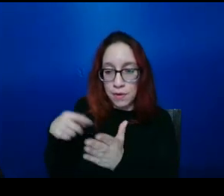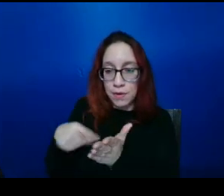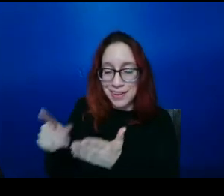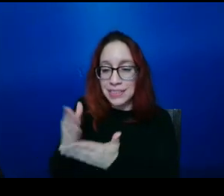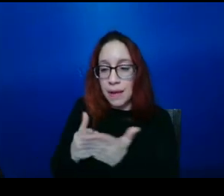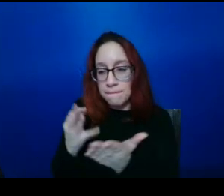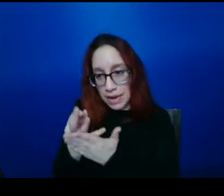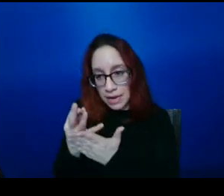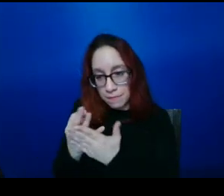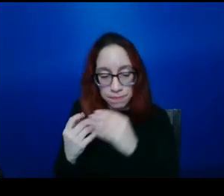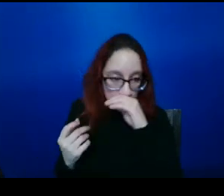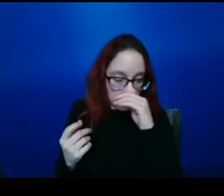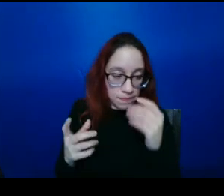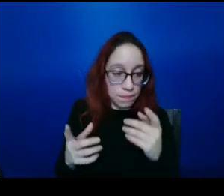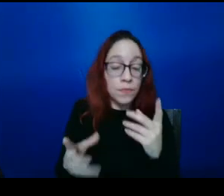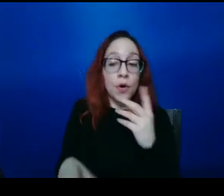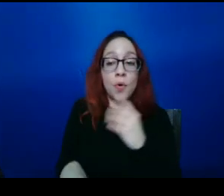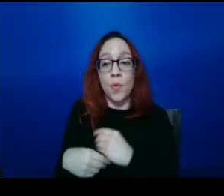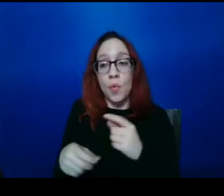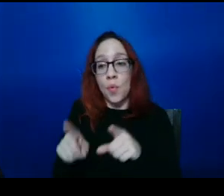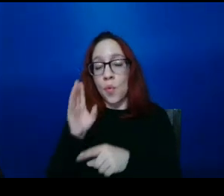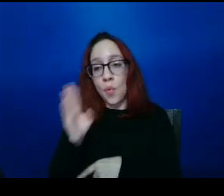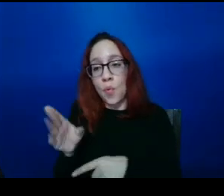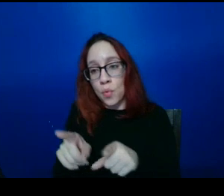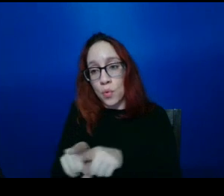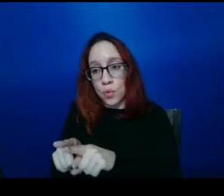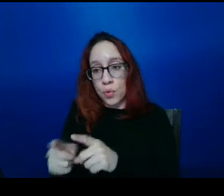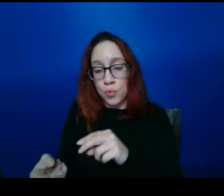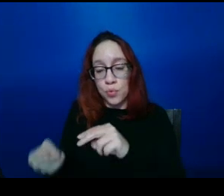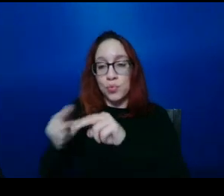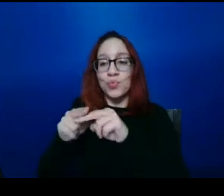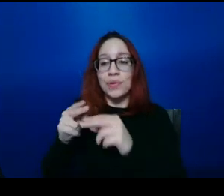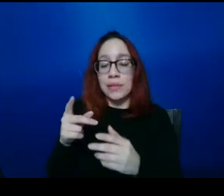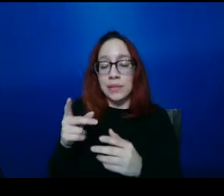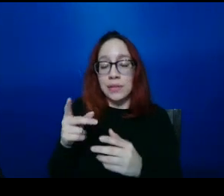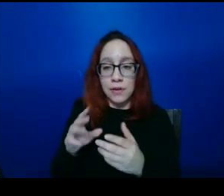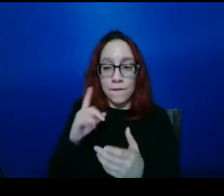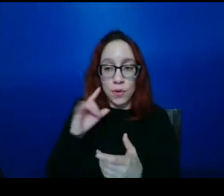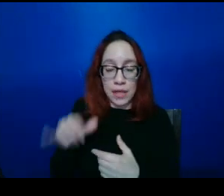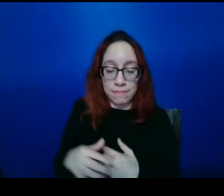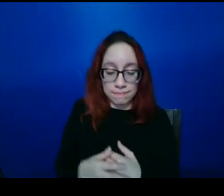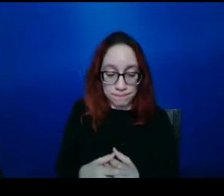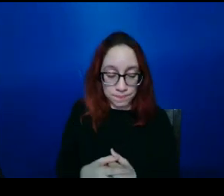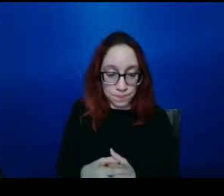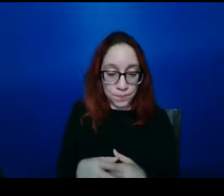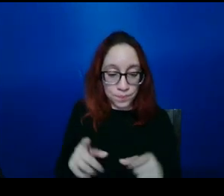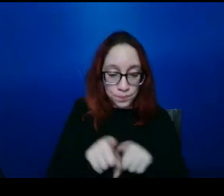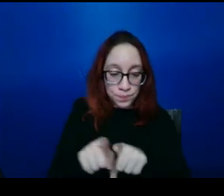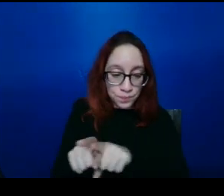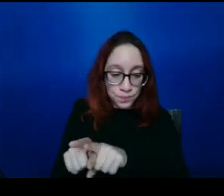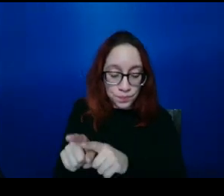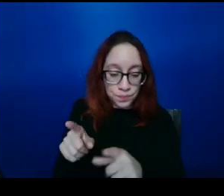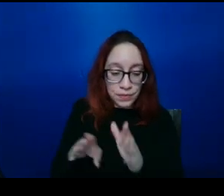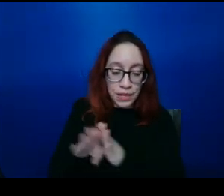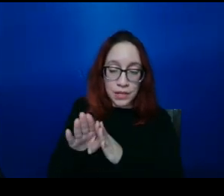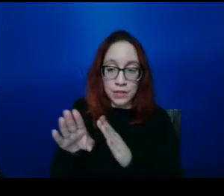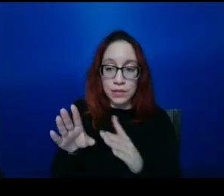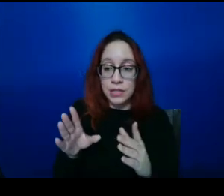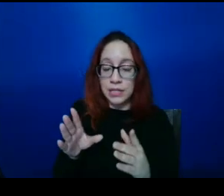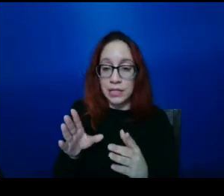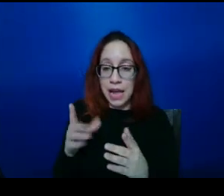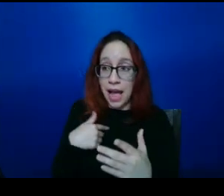financing and everything. In addition, that we will also increase this amount to it. Also, the development department, after talking